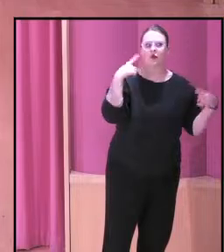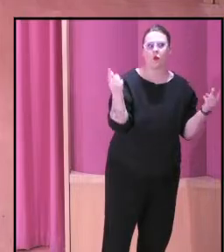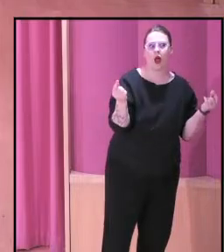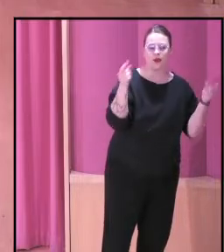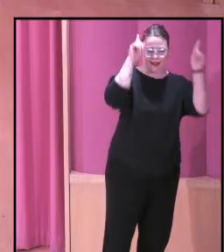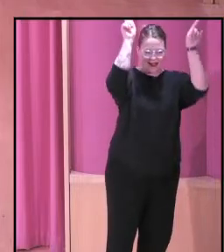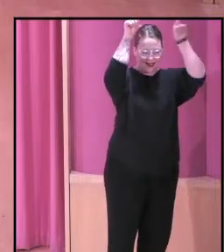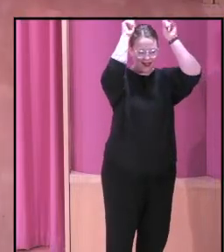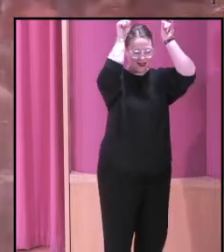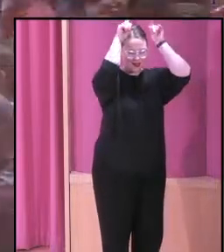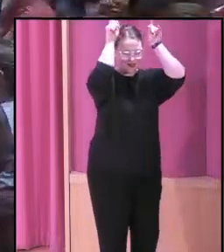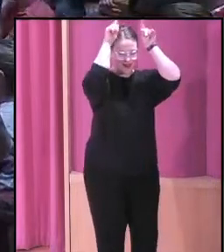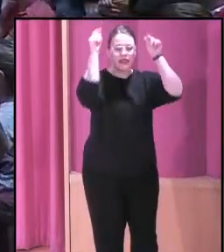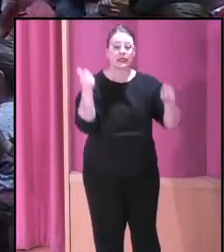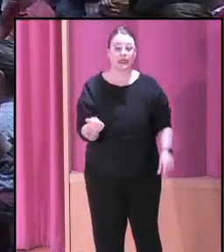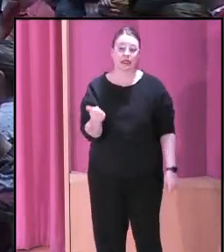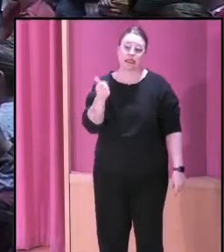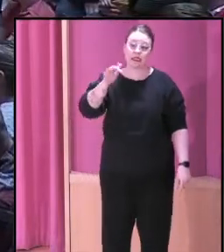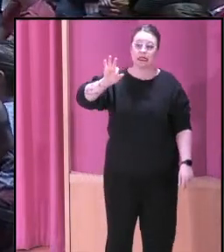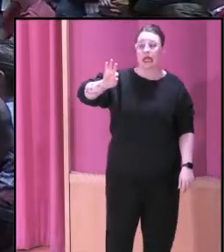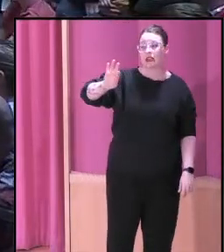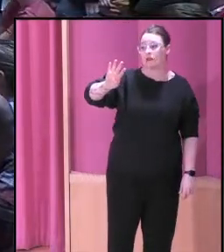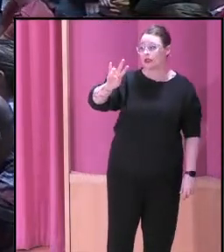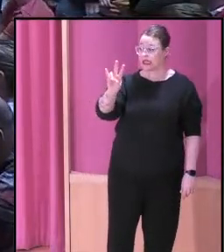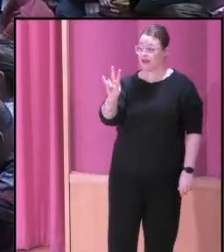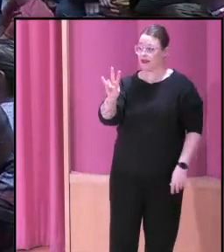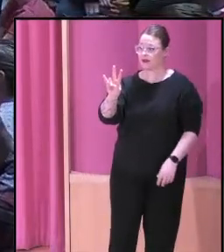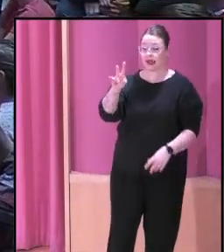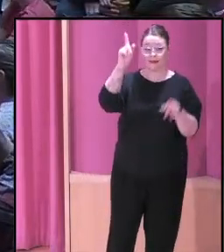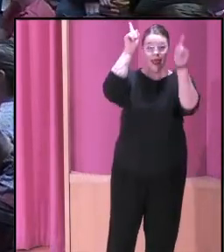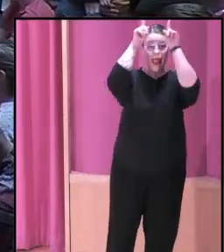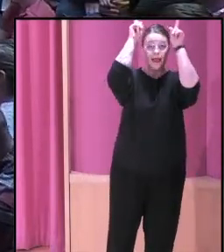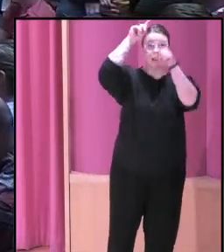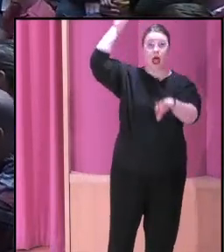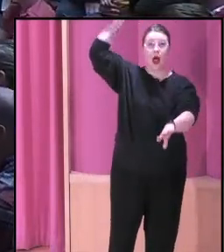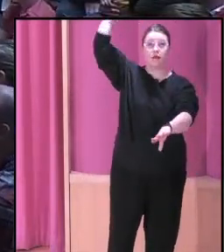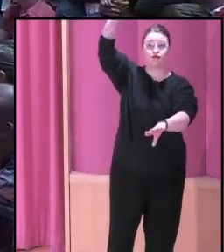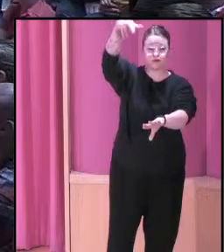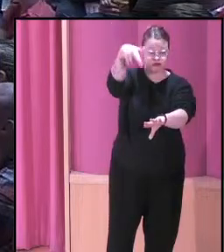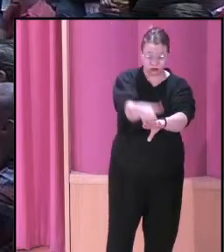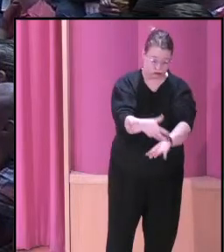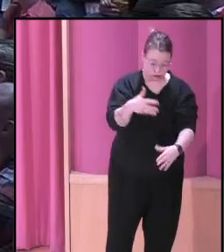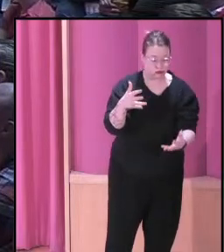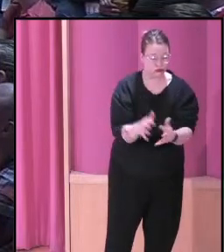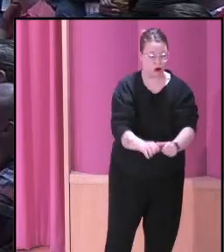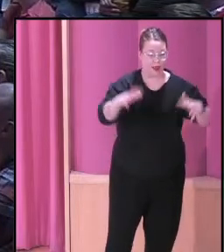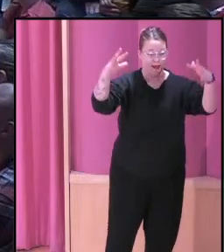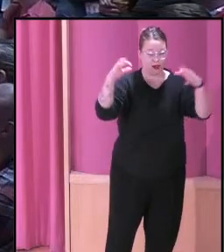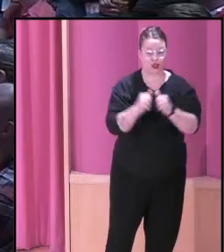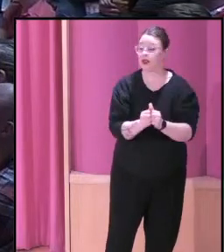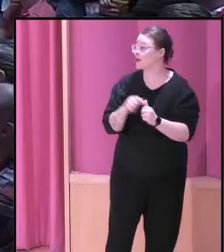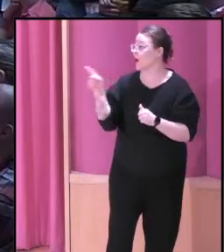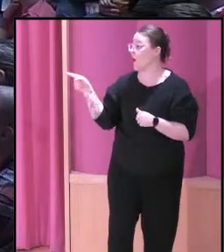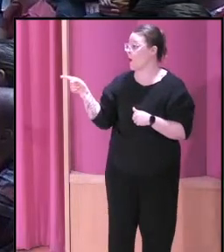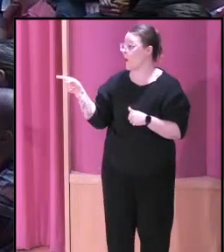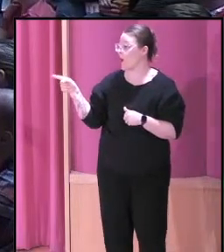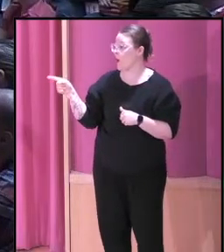in 1947, the aliens crashed in Roswell. So this is my Roswell trick, the flying saucer.